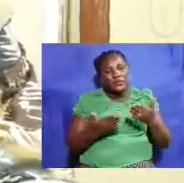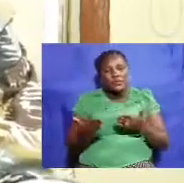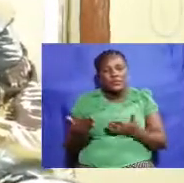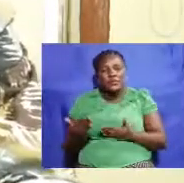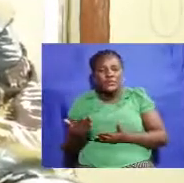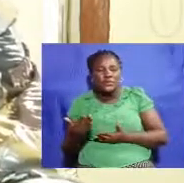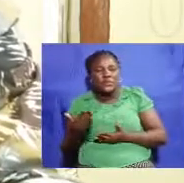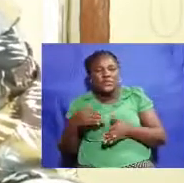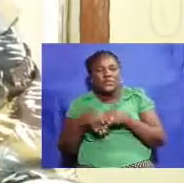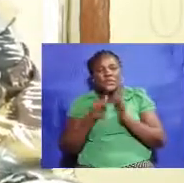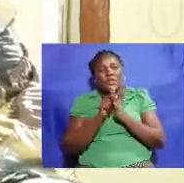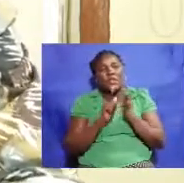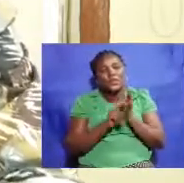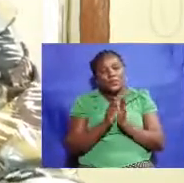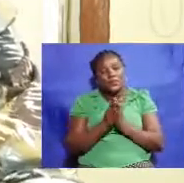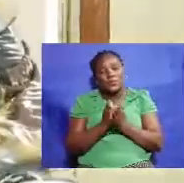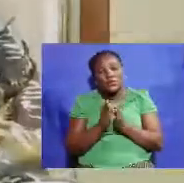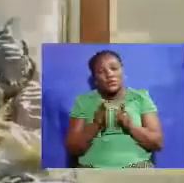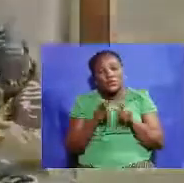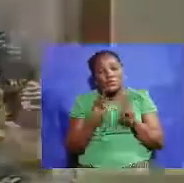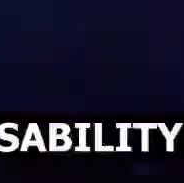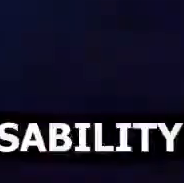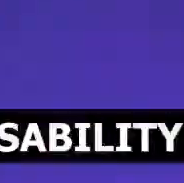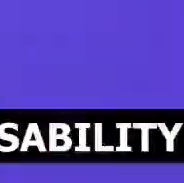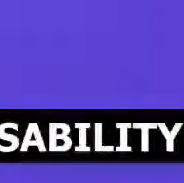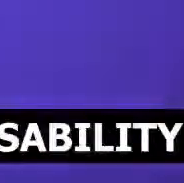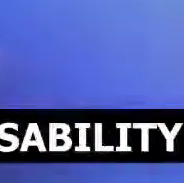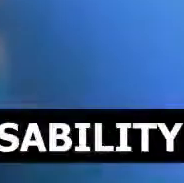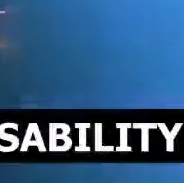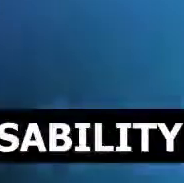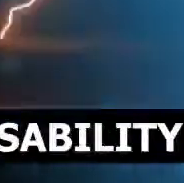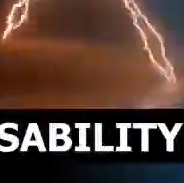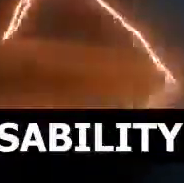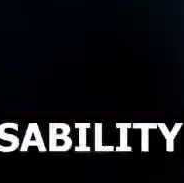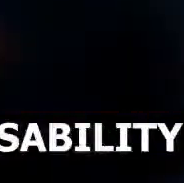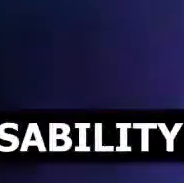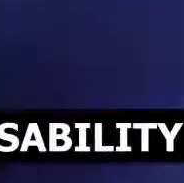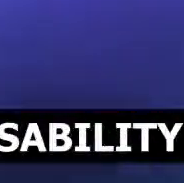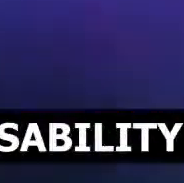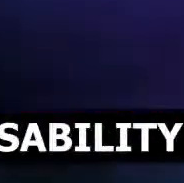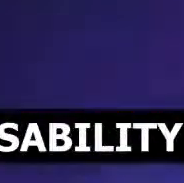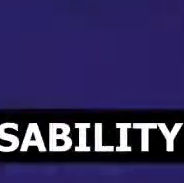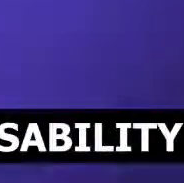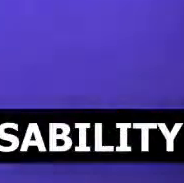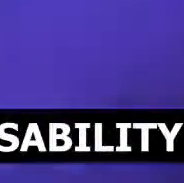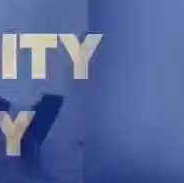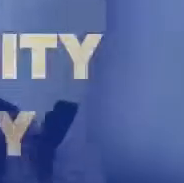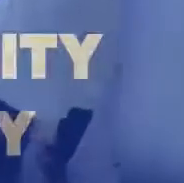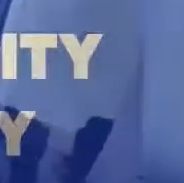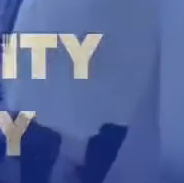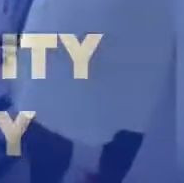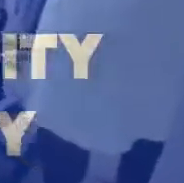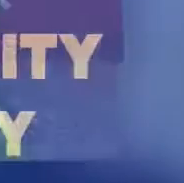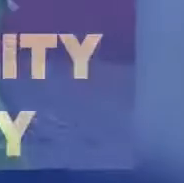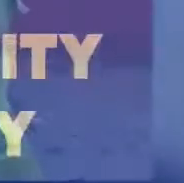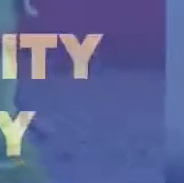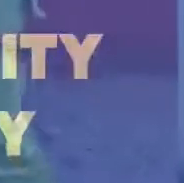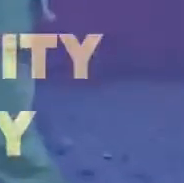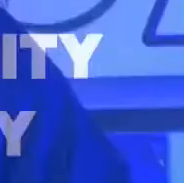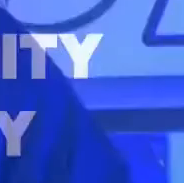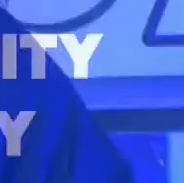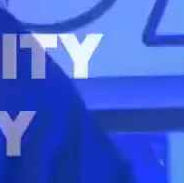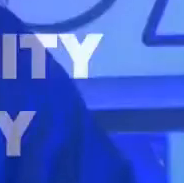within our law books so that they can be changed over time. H4P, celebrating 10 years of bringing dignity to